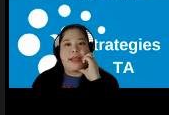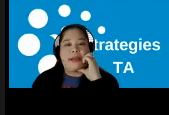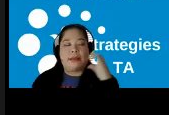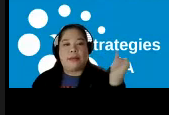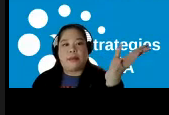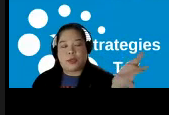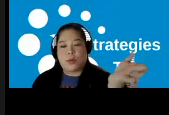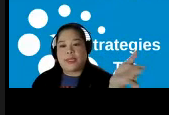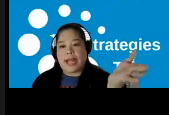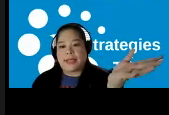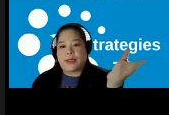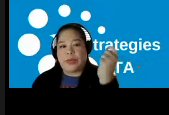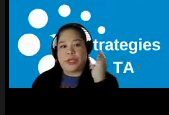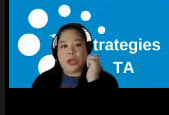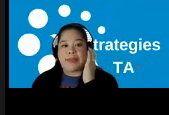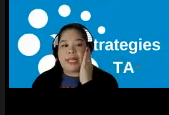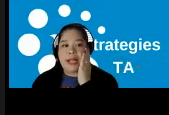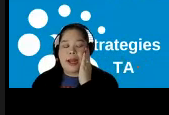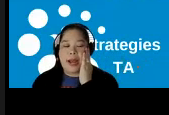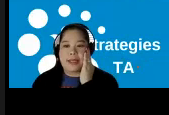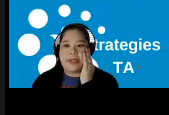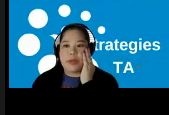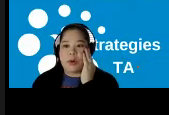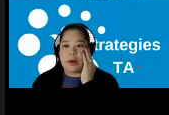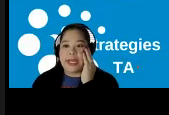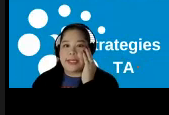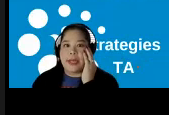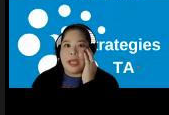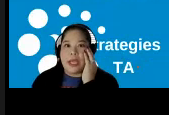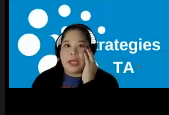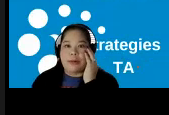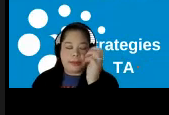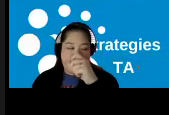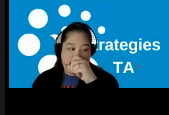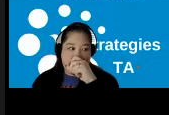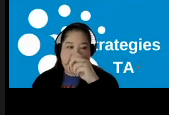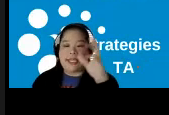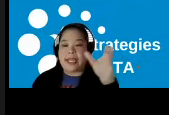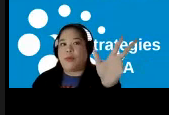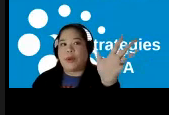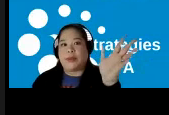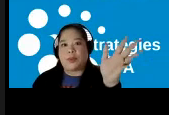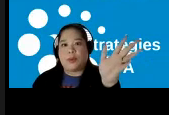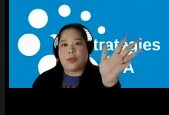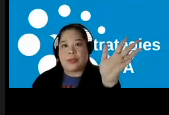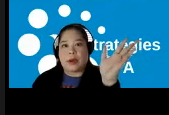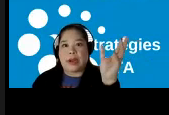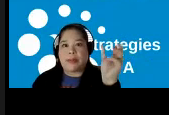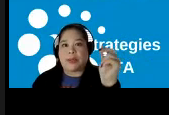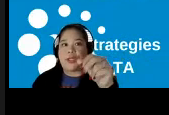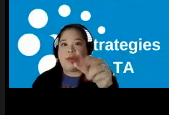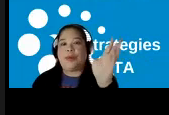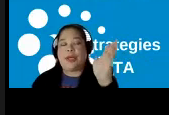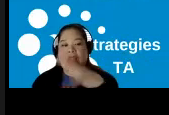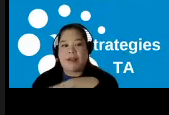in school sites, which I've seen that as I've done work is, you know, I've seen where schools are